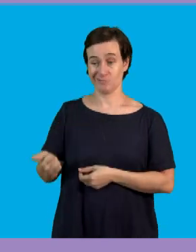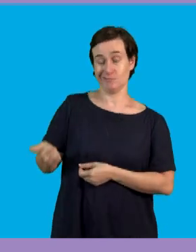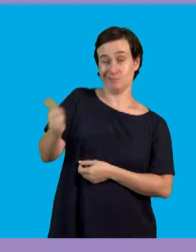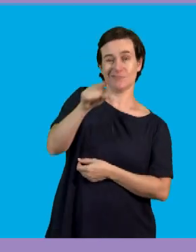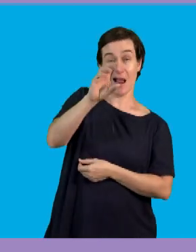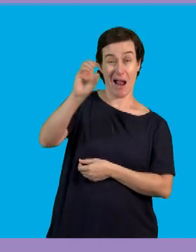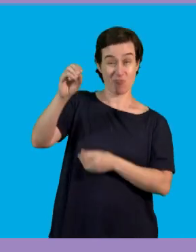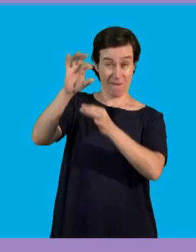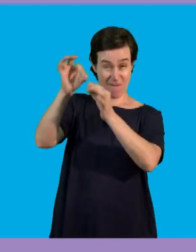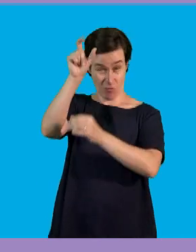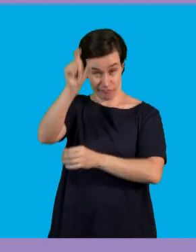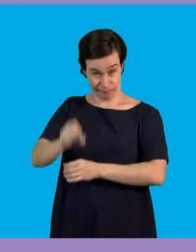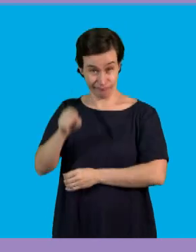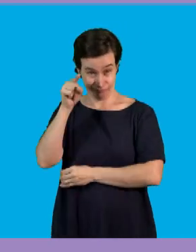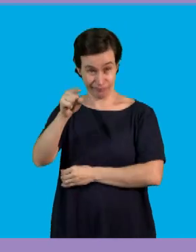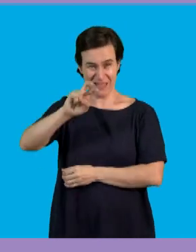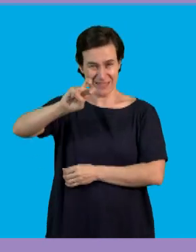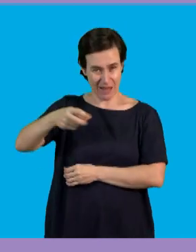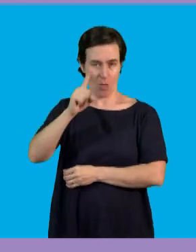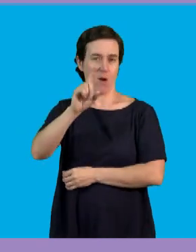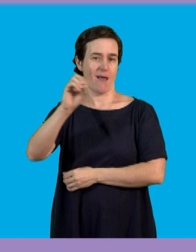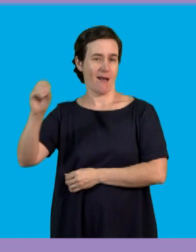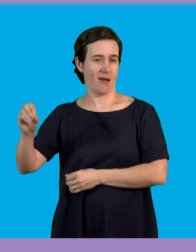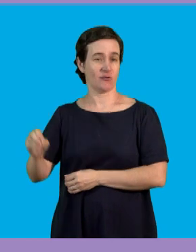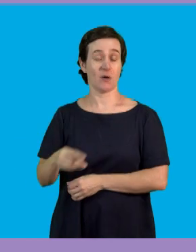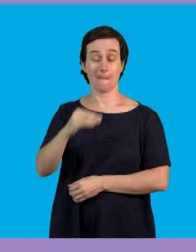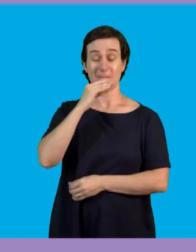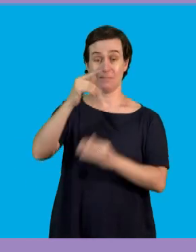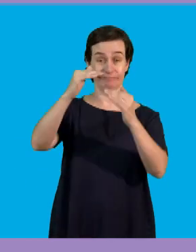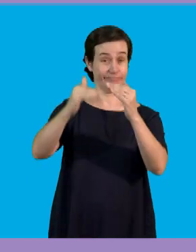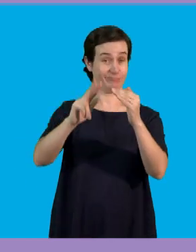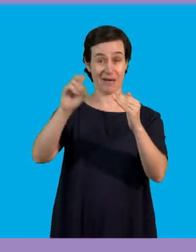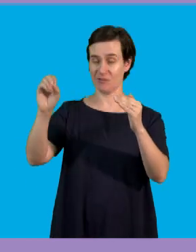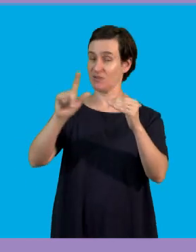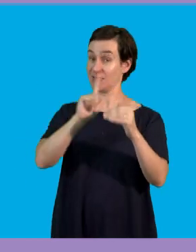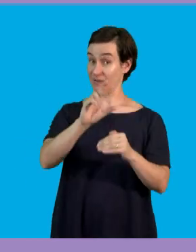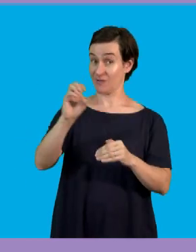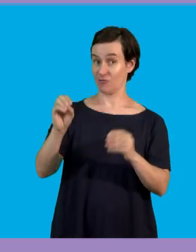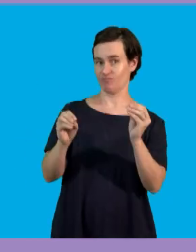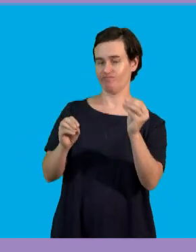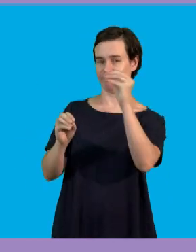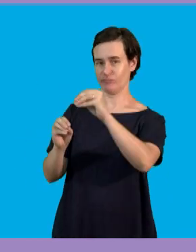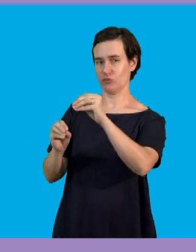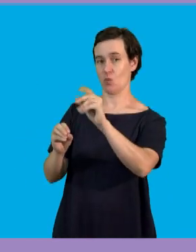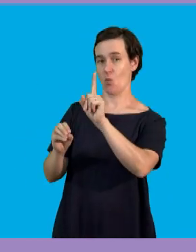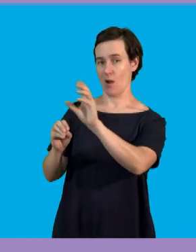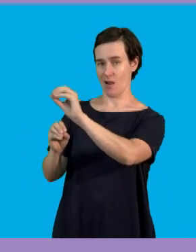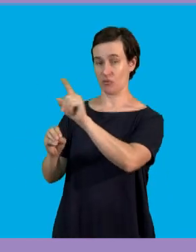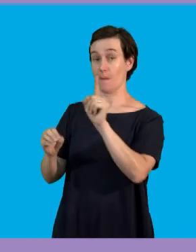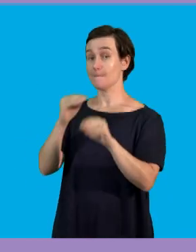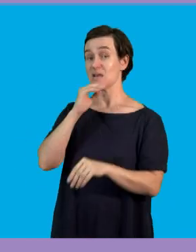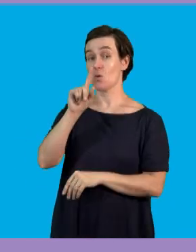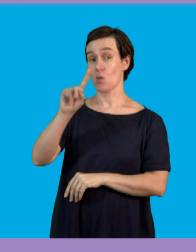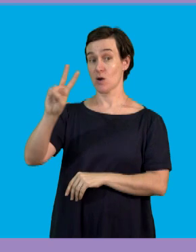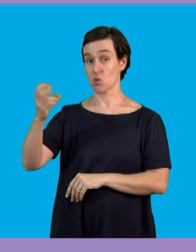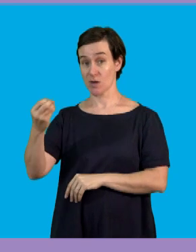column and we are just going to take hundreds from there. So now we have 120